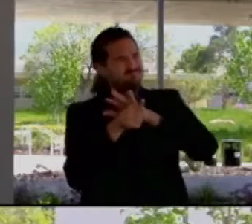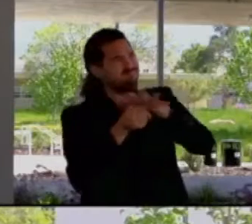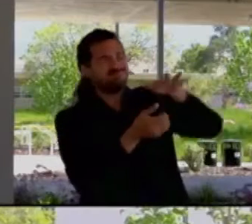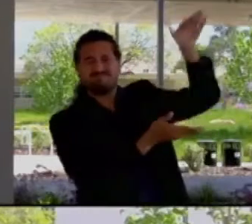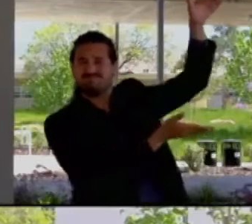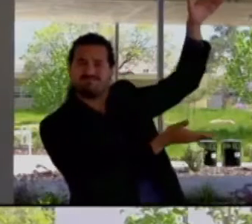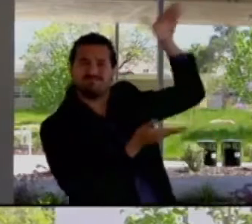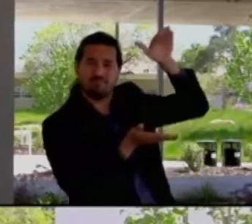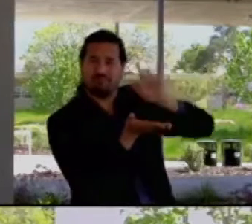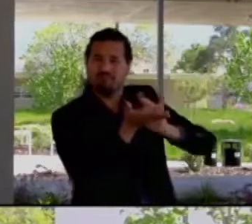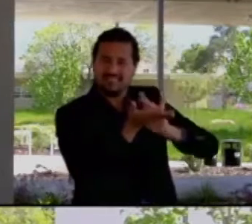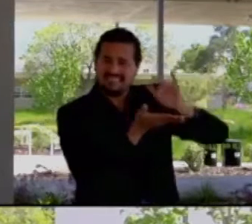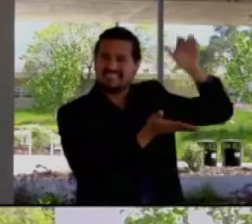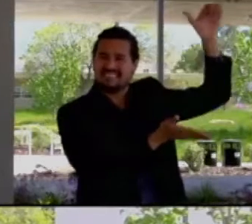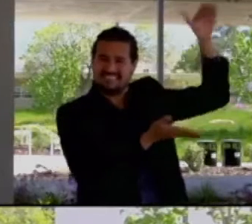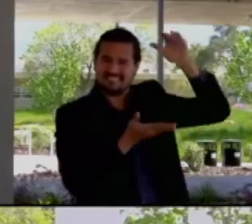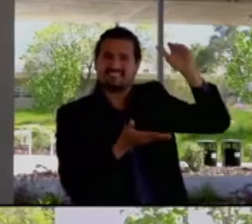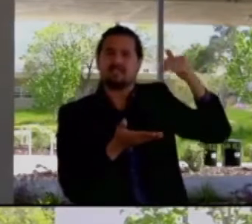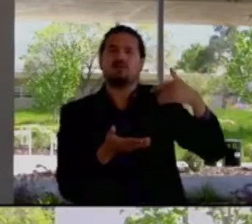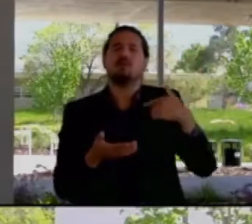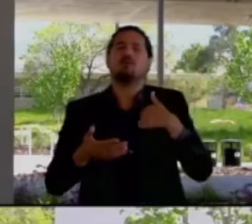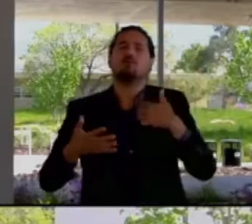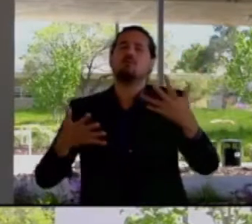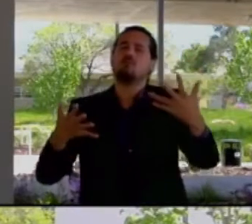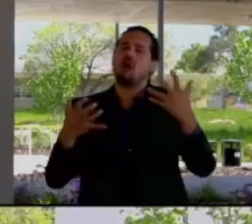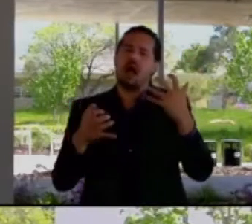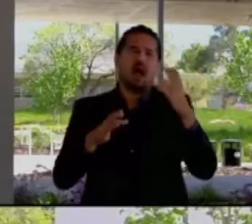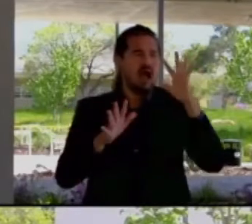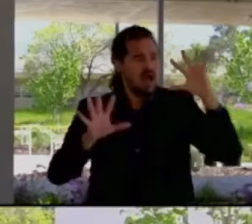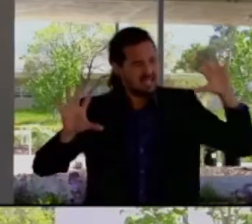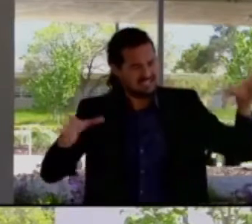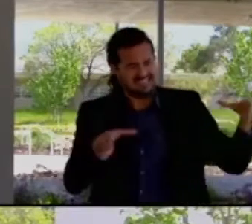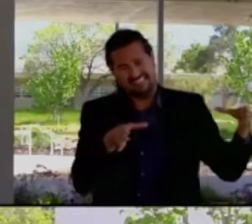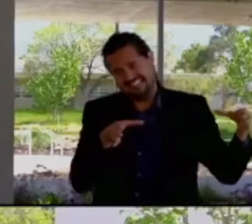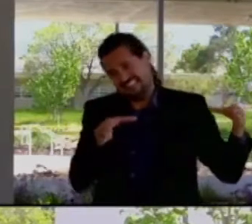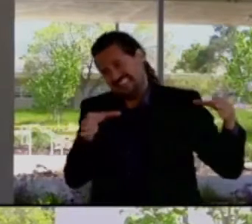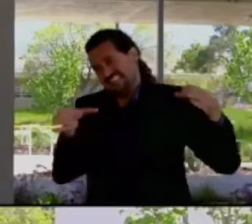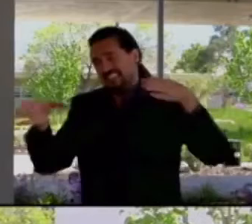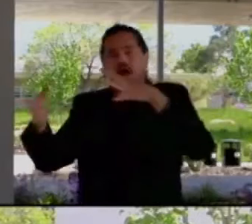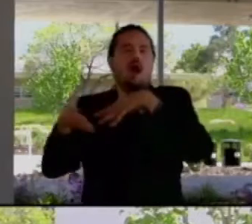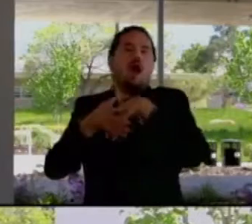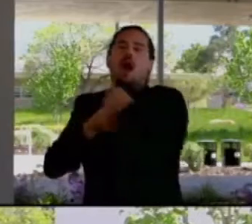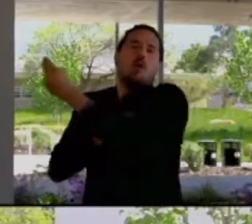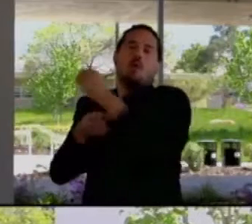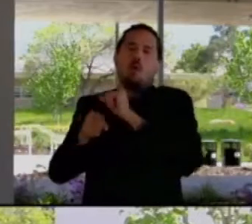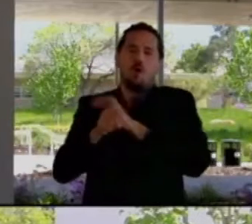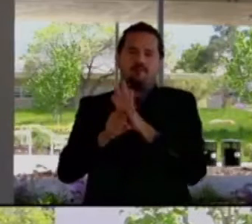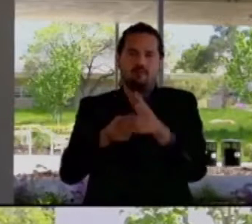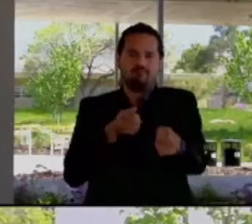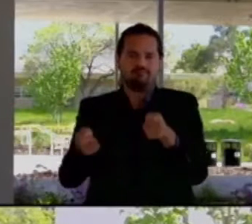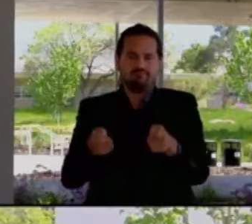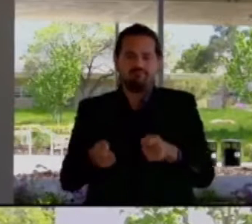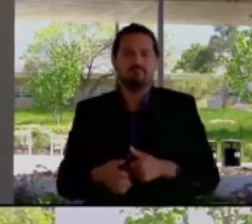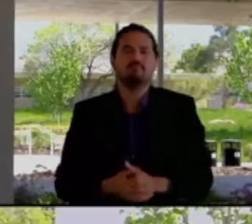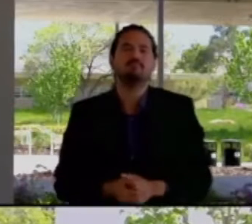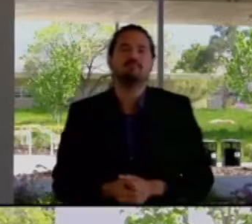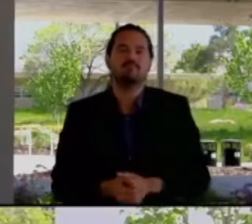line. Really the star of today's press conference is, we all love Dr. Marty, he's brilliant, and